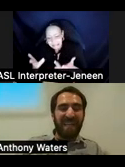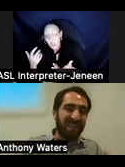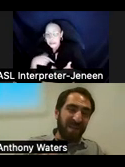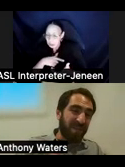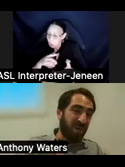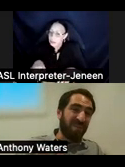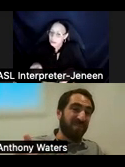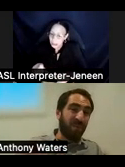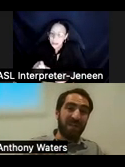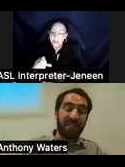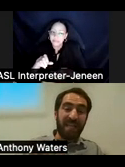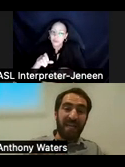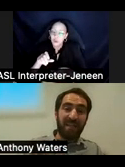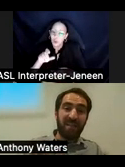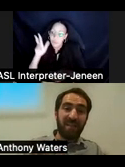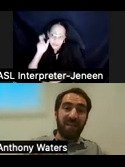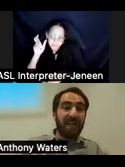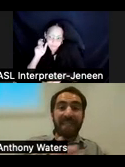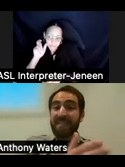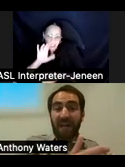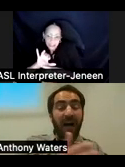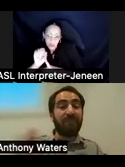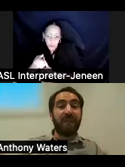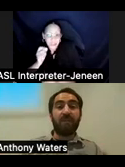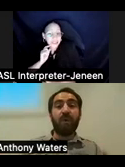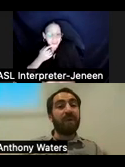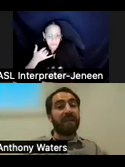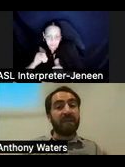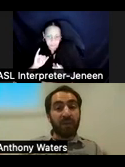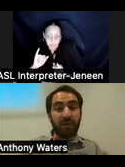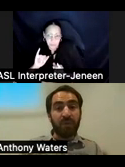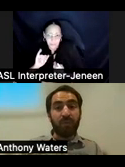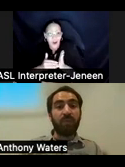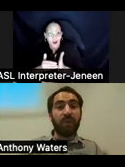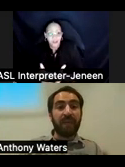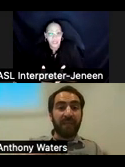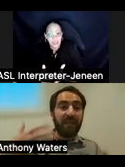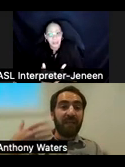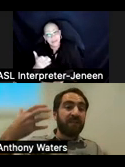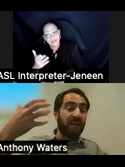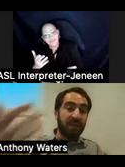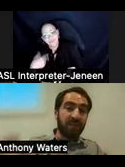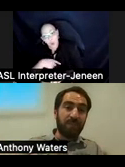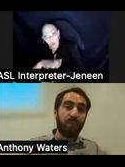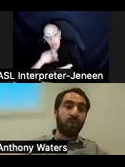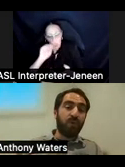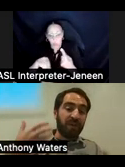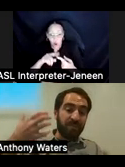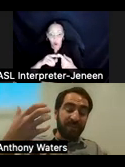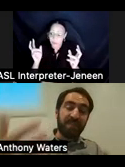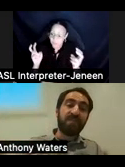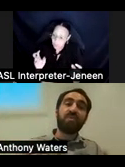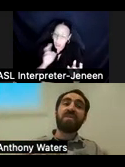Well, I think maybe a part of me wanted to die. And that's often what we learn when we talk to people who